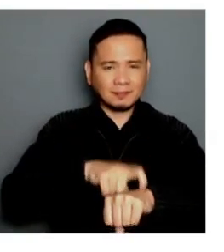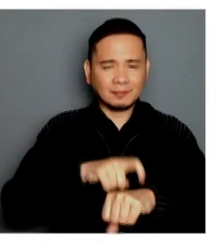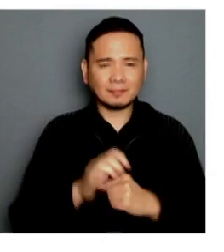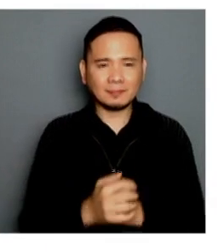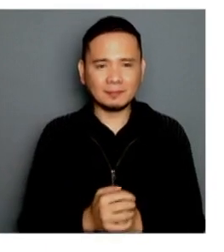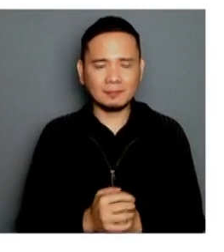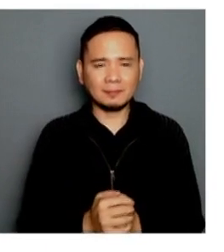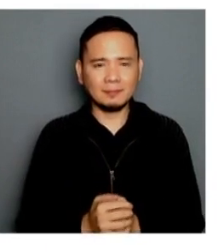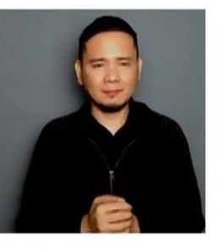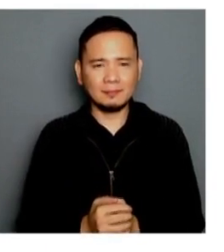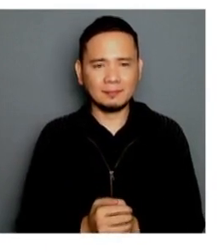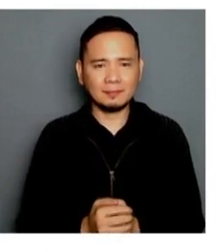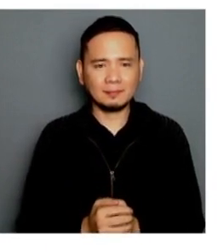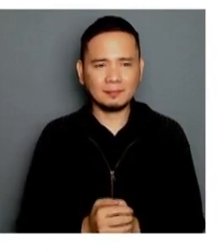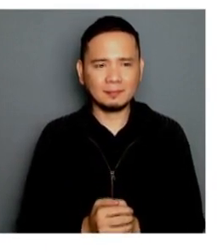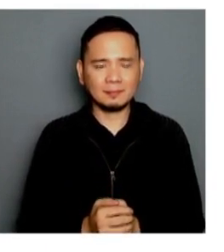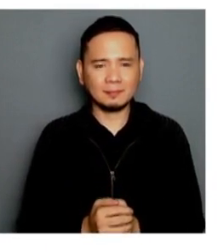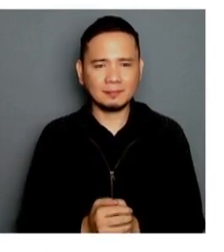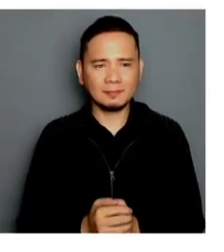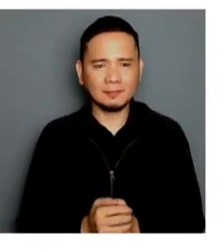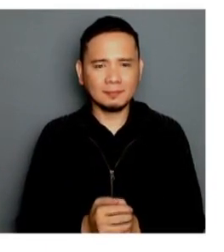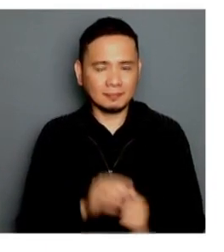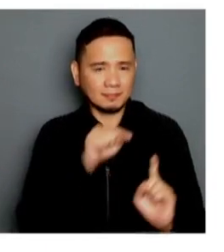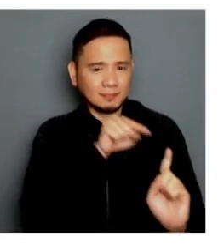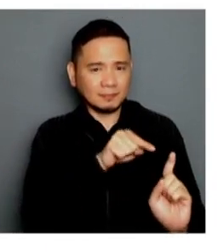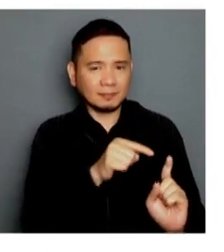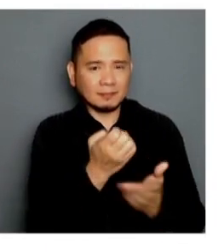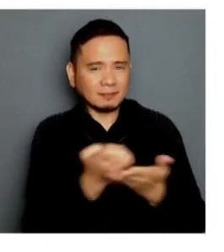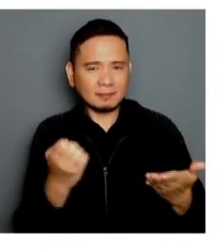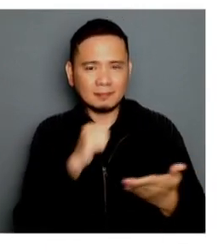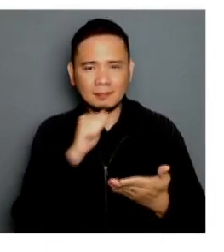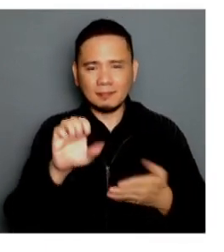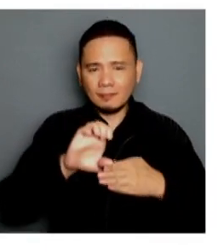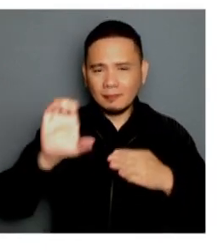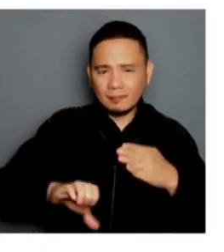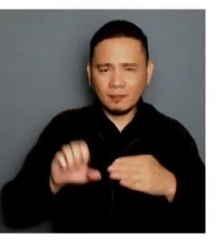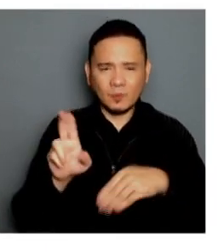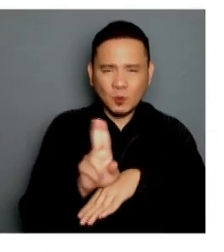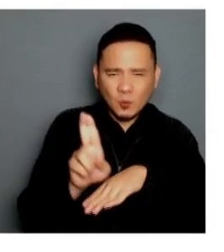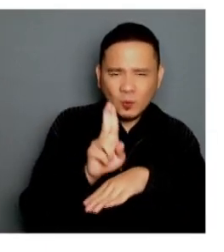not fully utilized. Marami ng technical